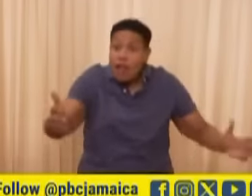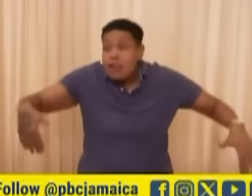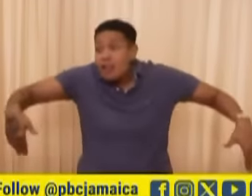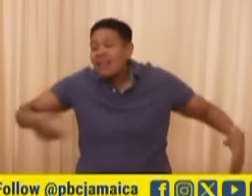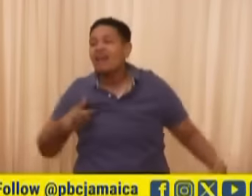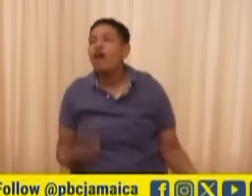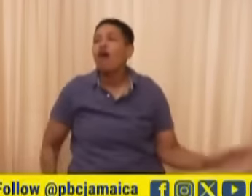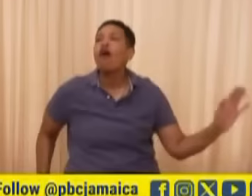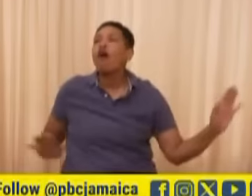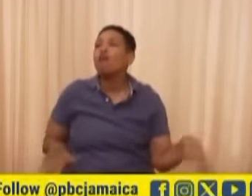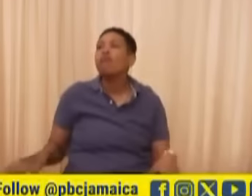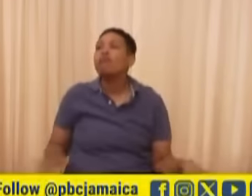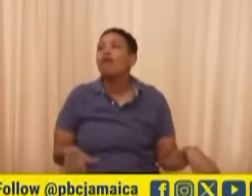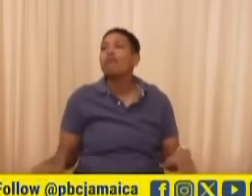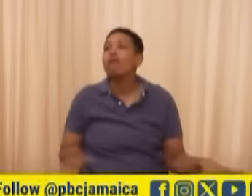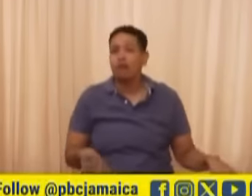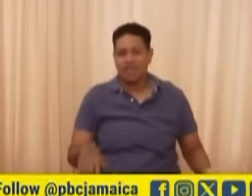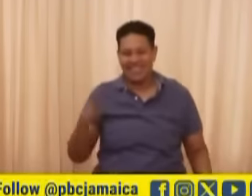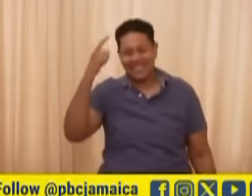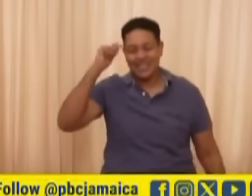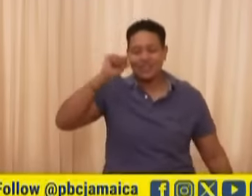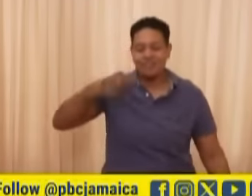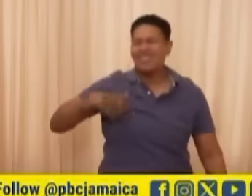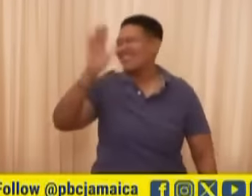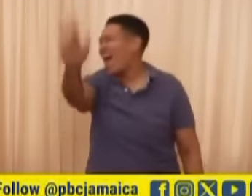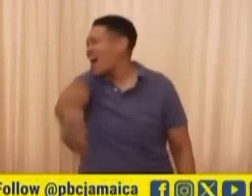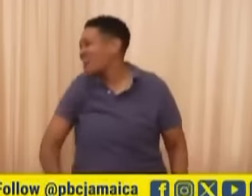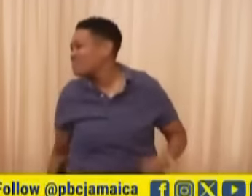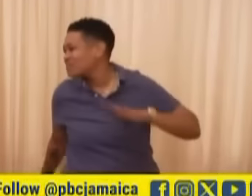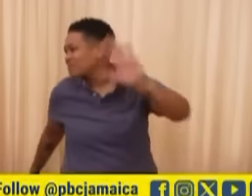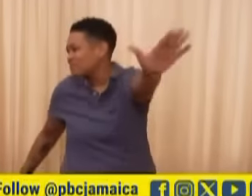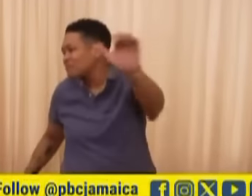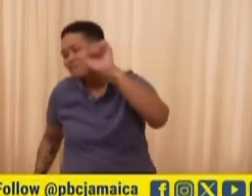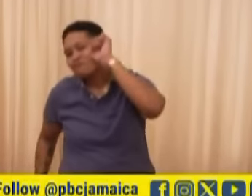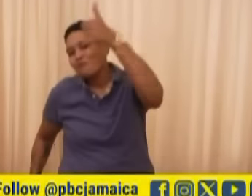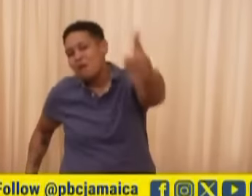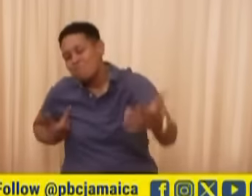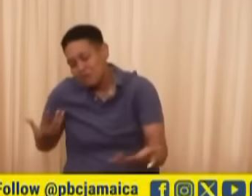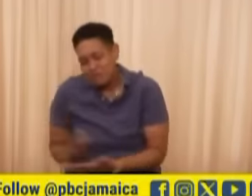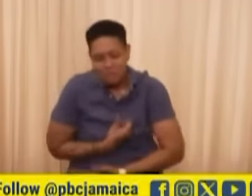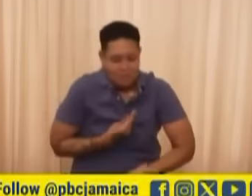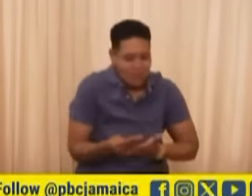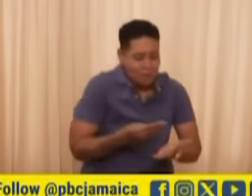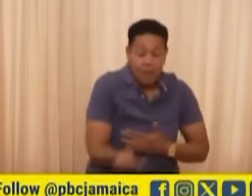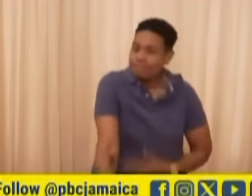yet, don't think that you will be able to go out tomorrow and it will be easy to go and get things done,